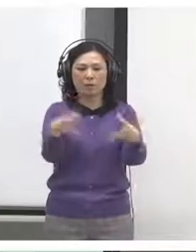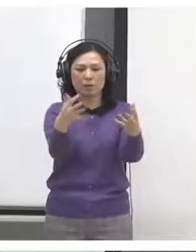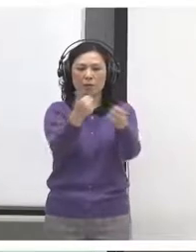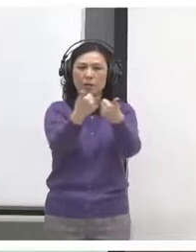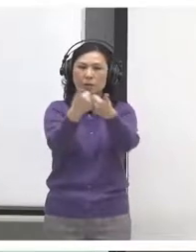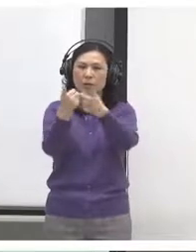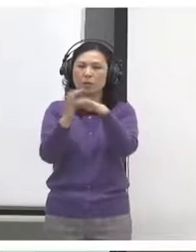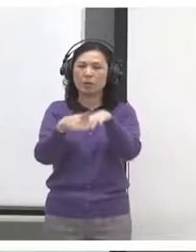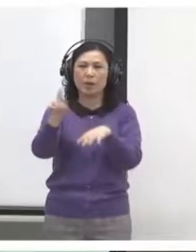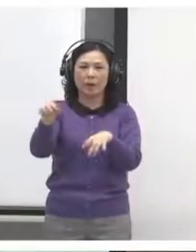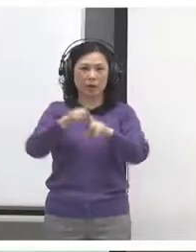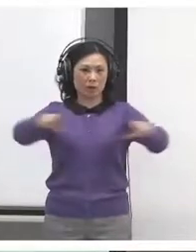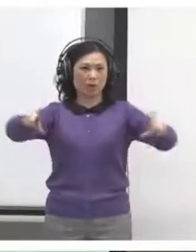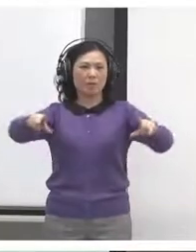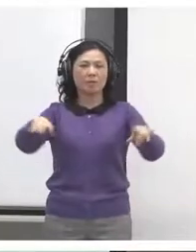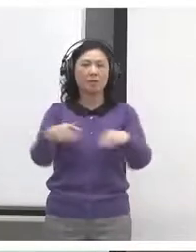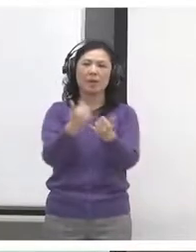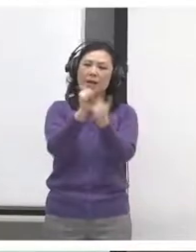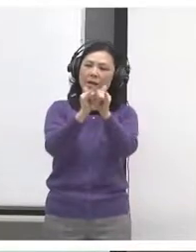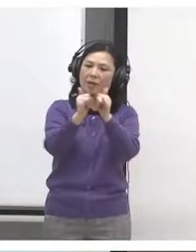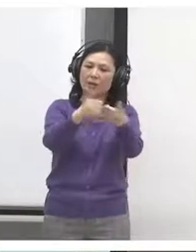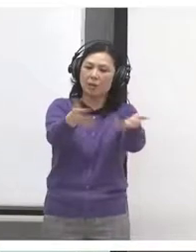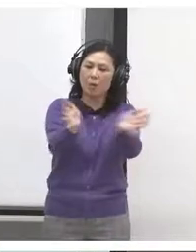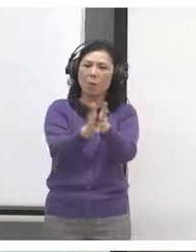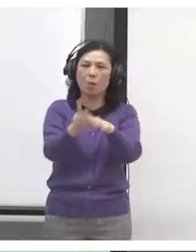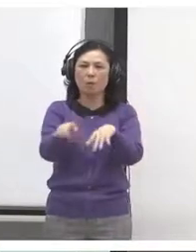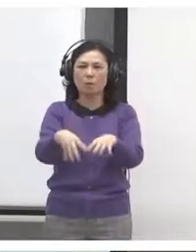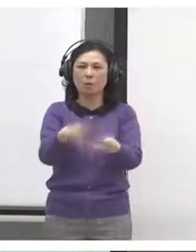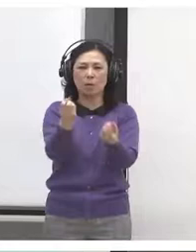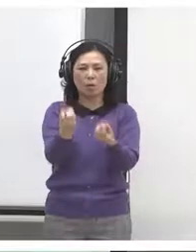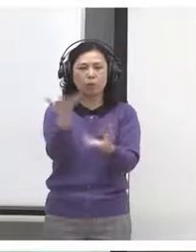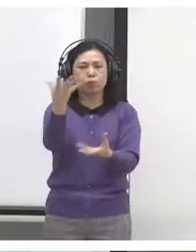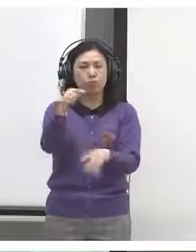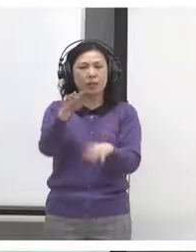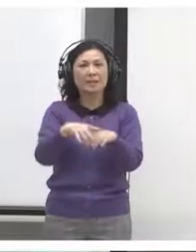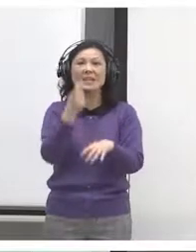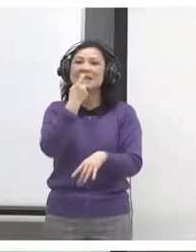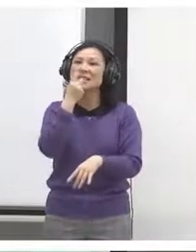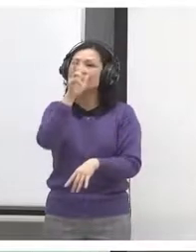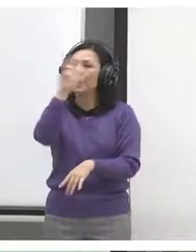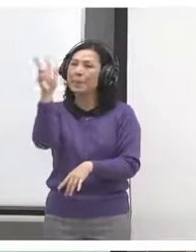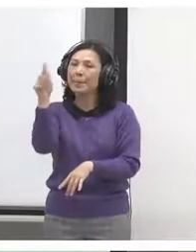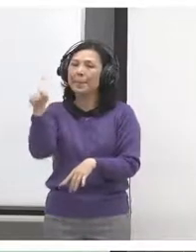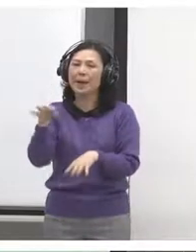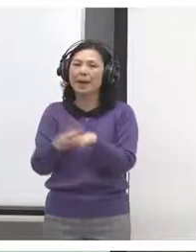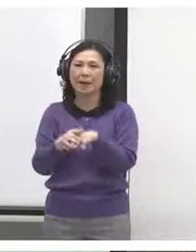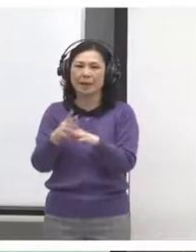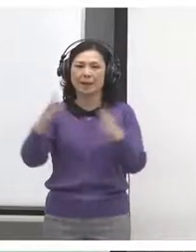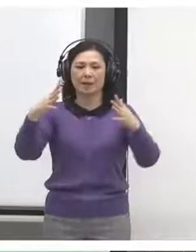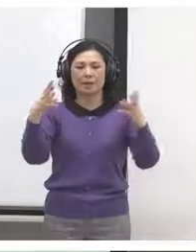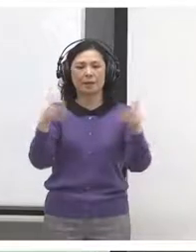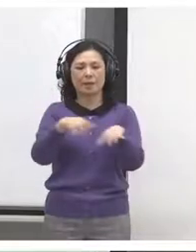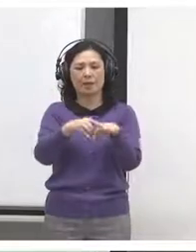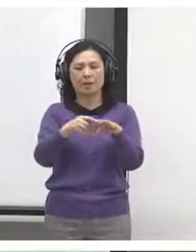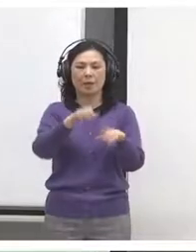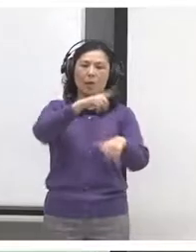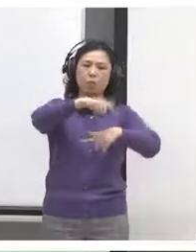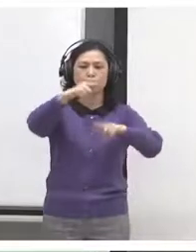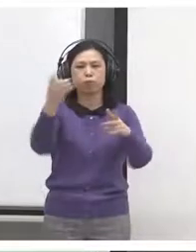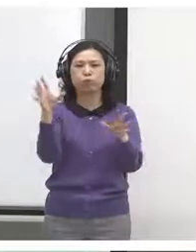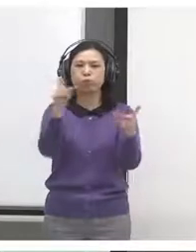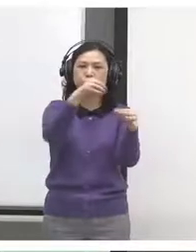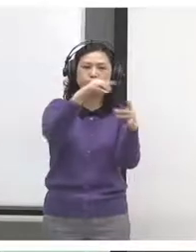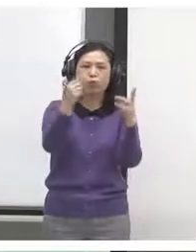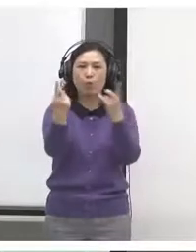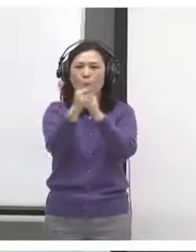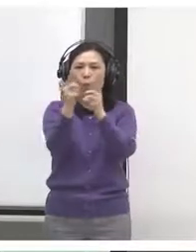of our community members collaborate asynchronously throughout the week. And ultimately we're an umbrella of connections and